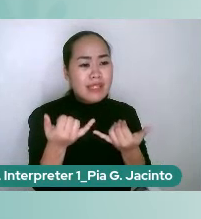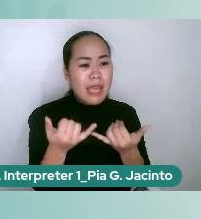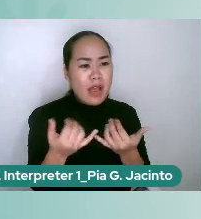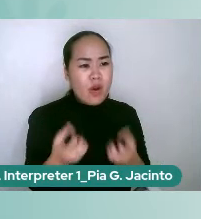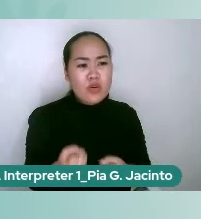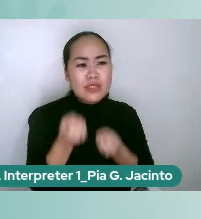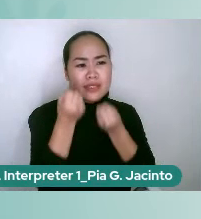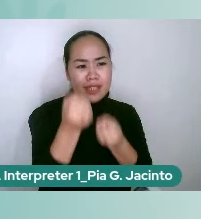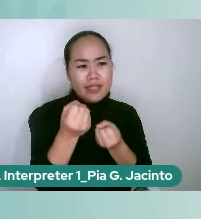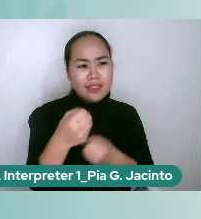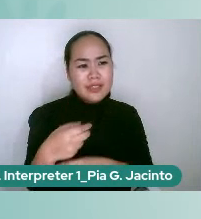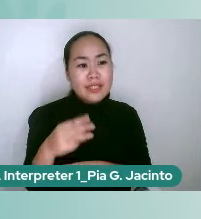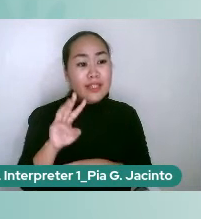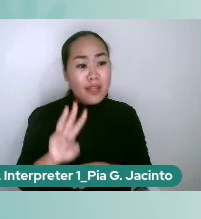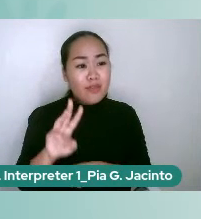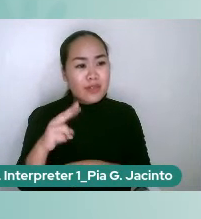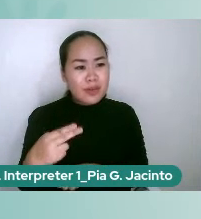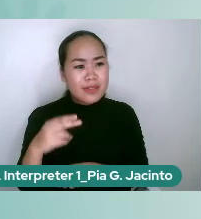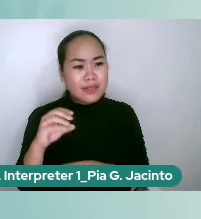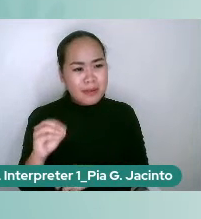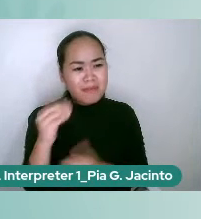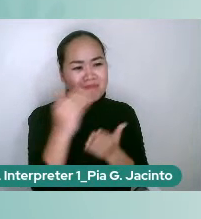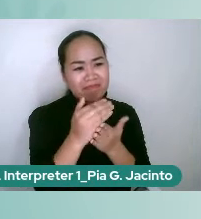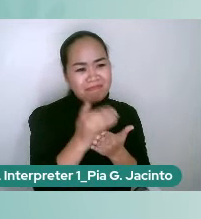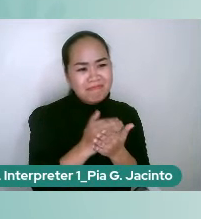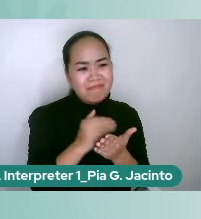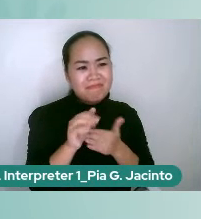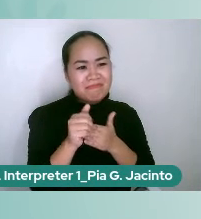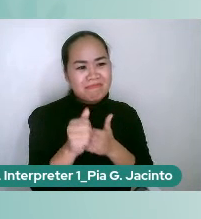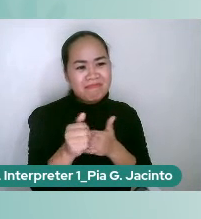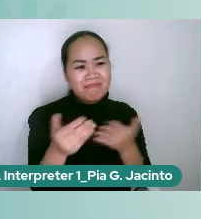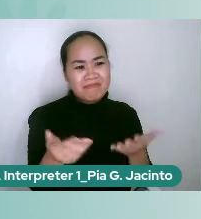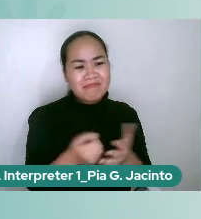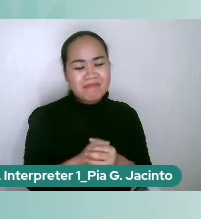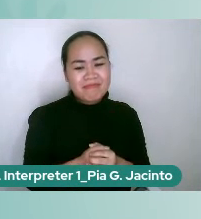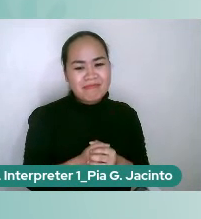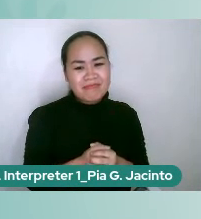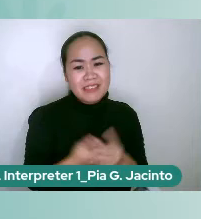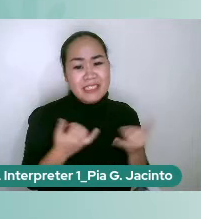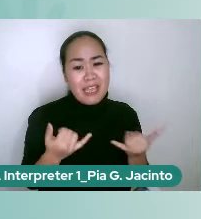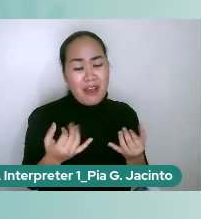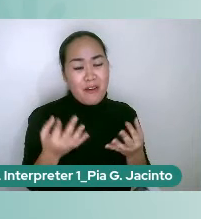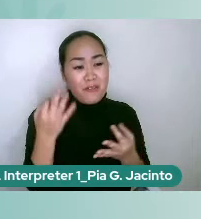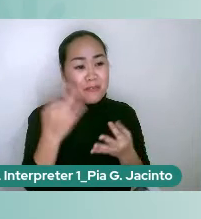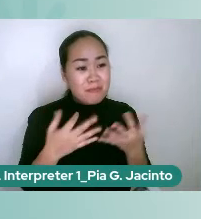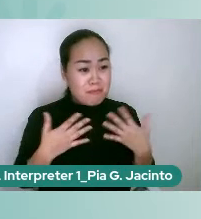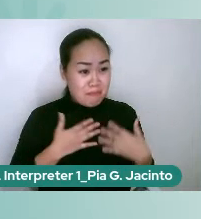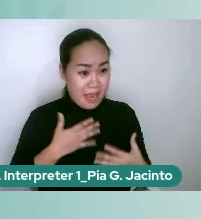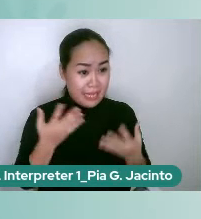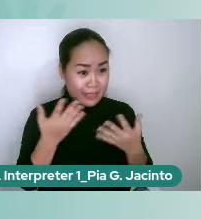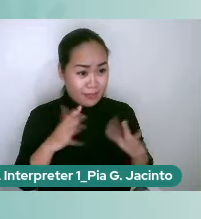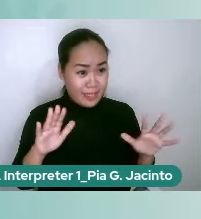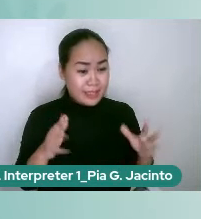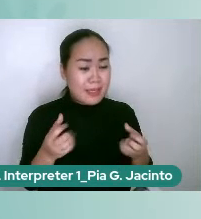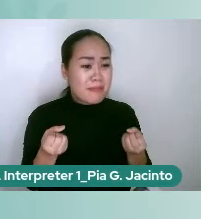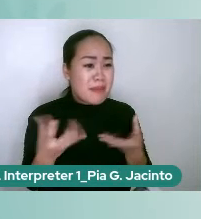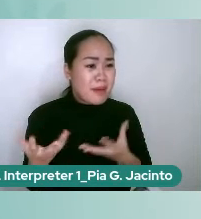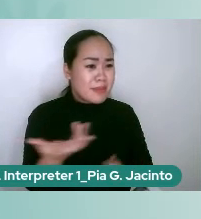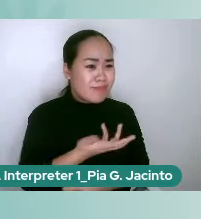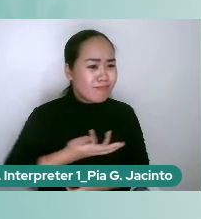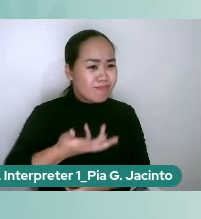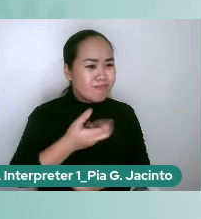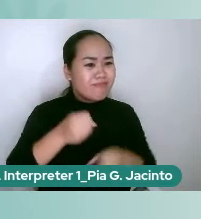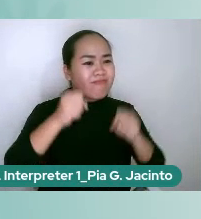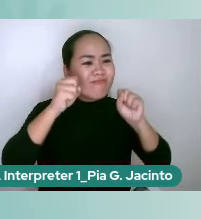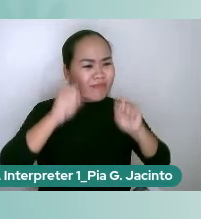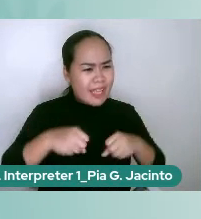in the WHO guidelines. And I'd just like to finish by very quickly acknowledging the many collaborators who've contributed to the work